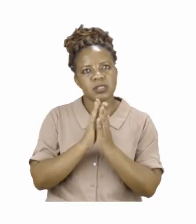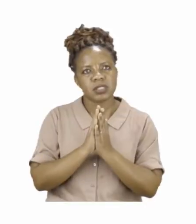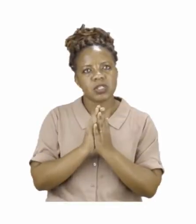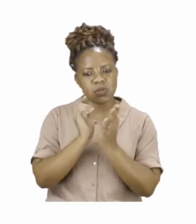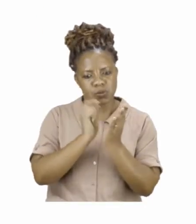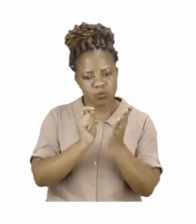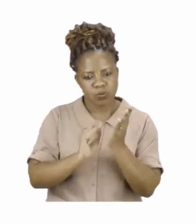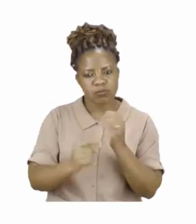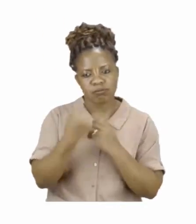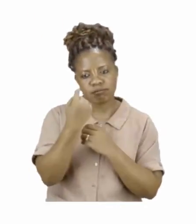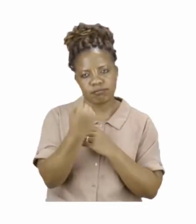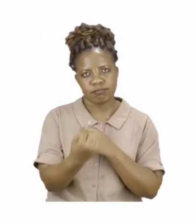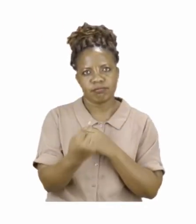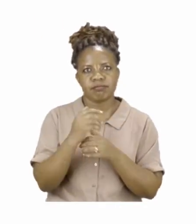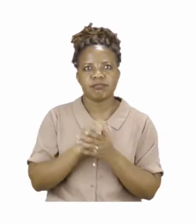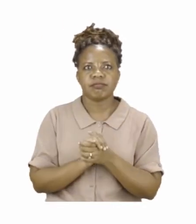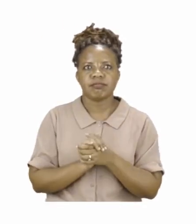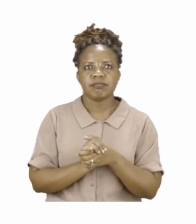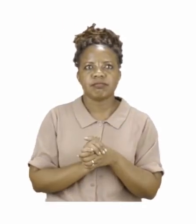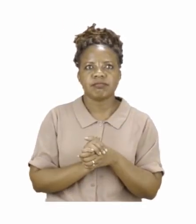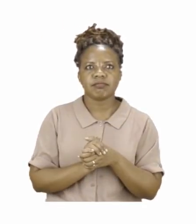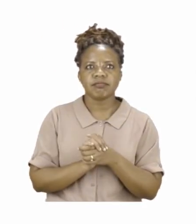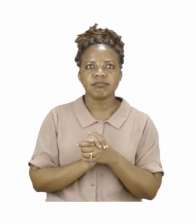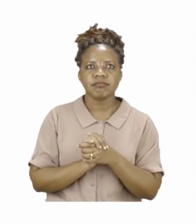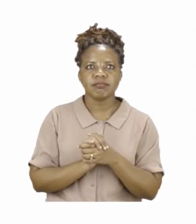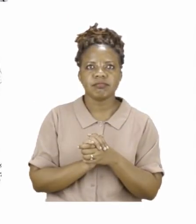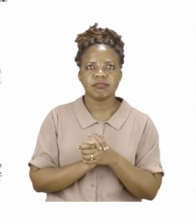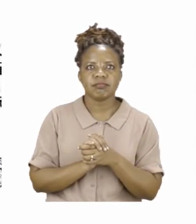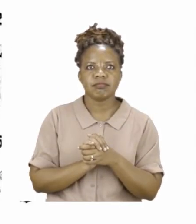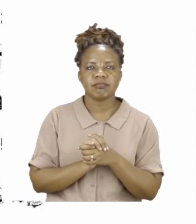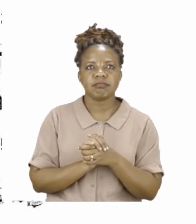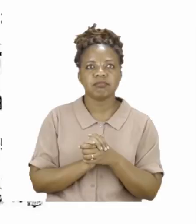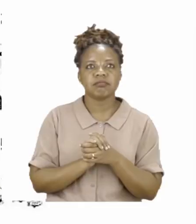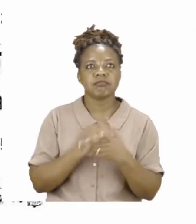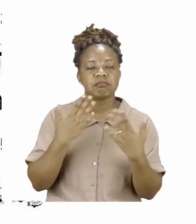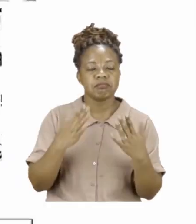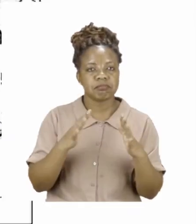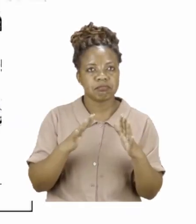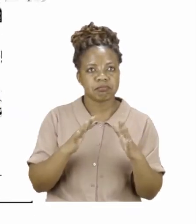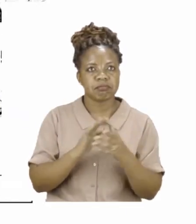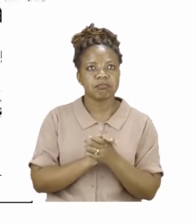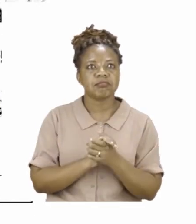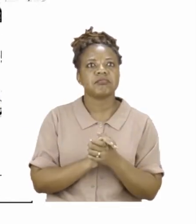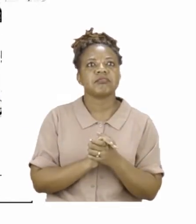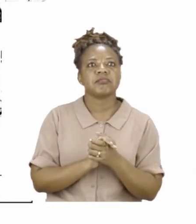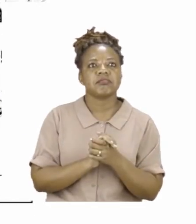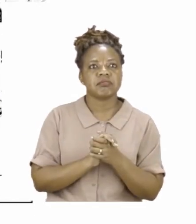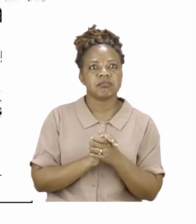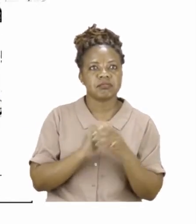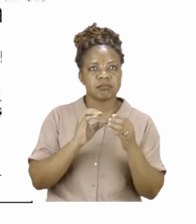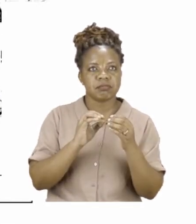yourself. So have fun, and when you are done with that, you're going to write which one is